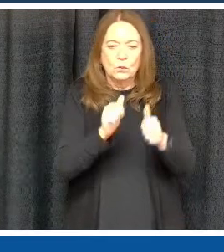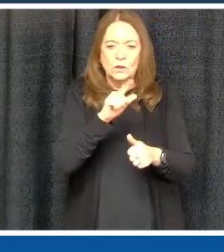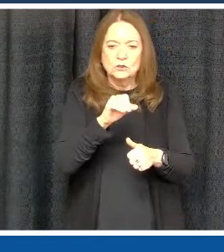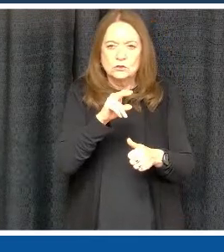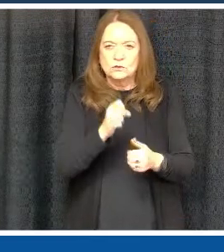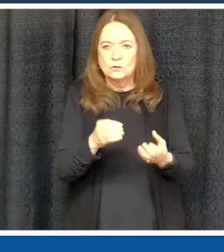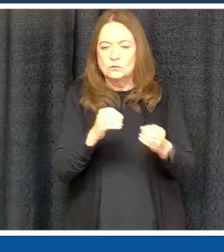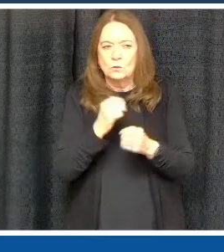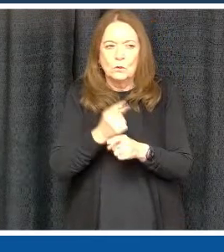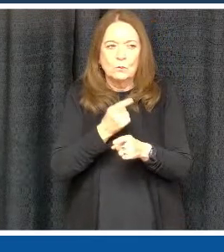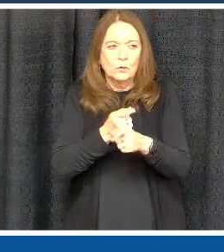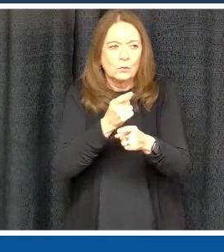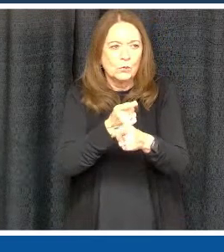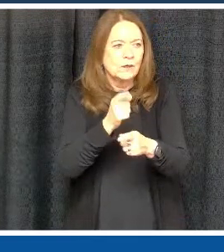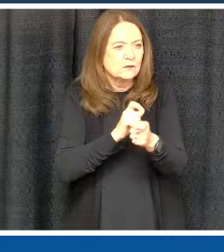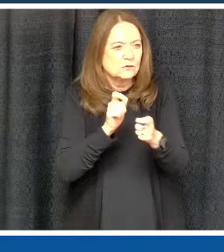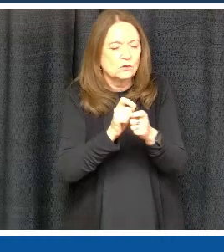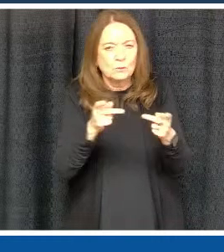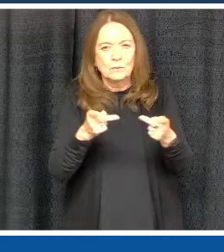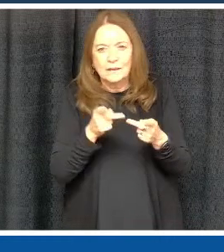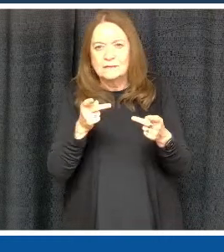appropriate in certain places versus another.